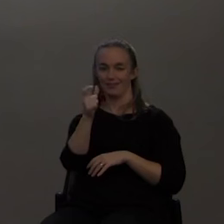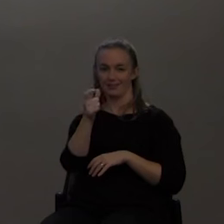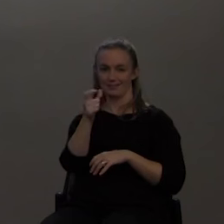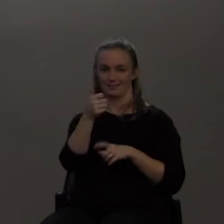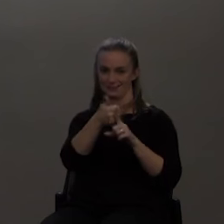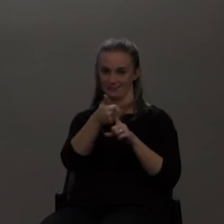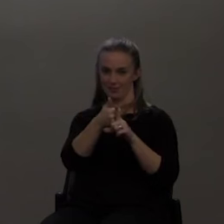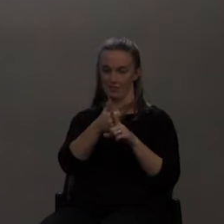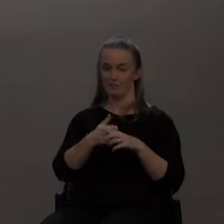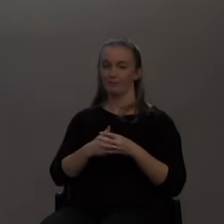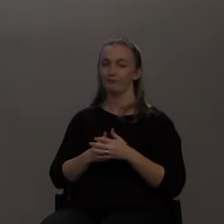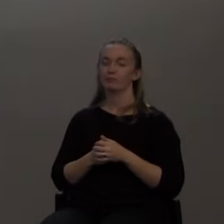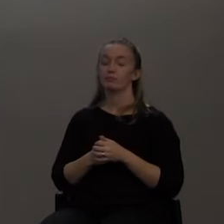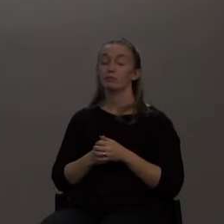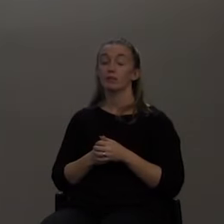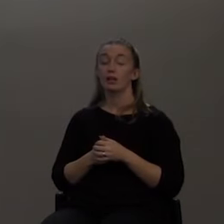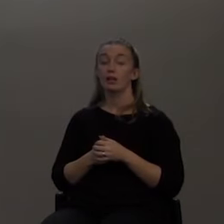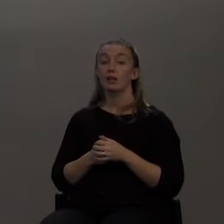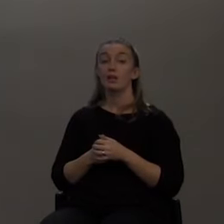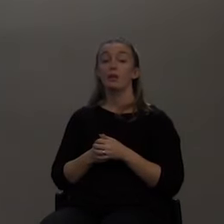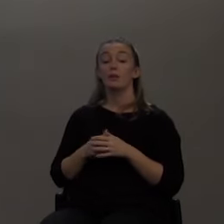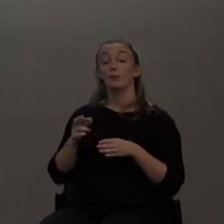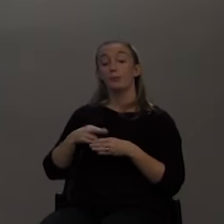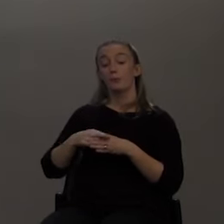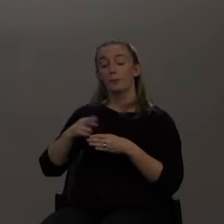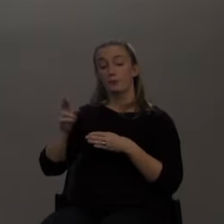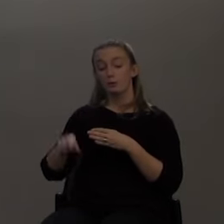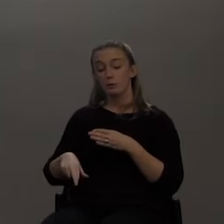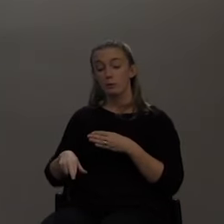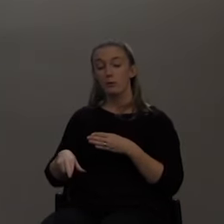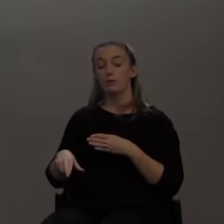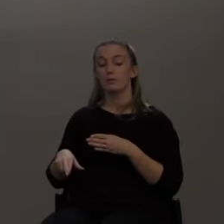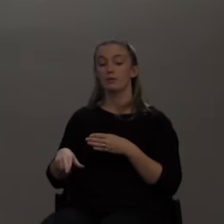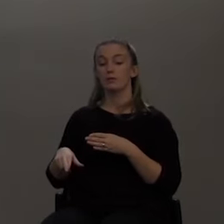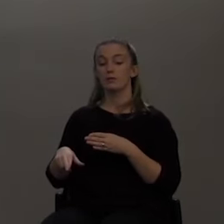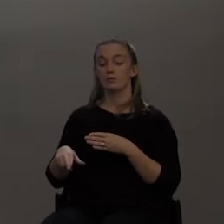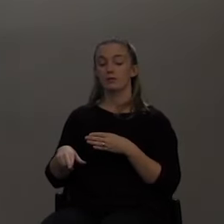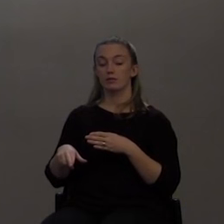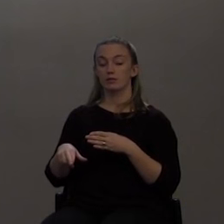Not just Lexington. And as a result, we've also seen